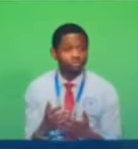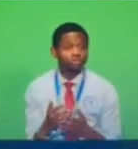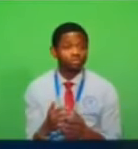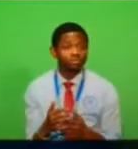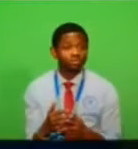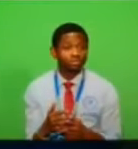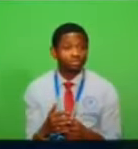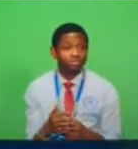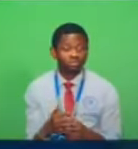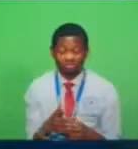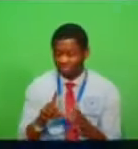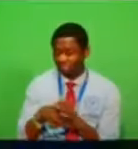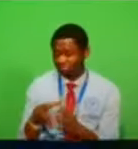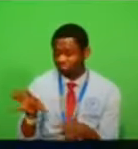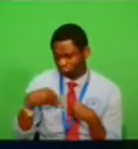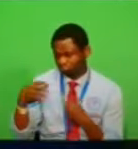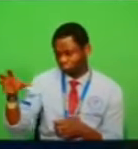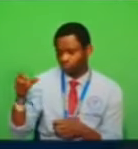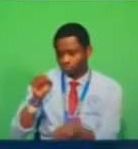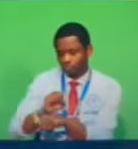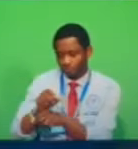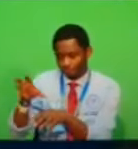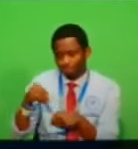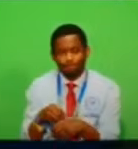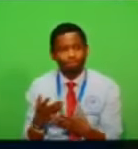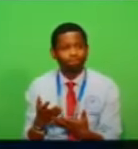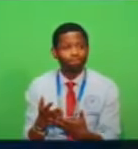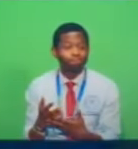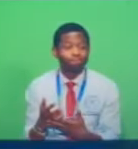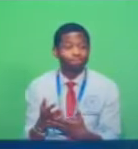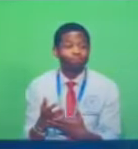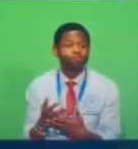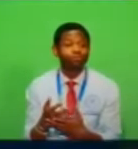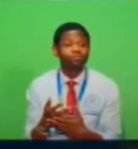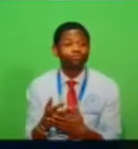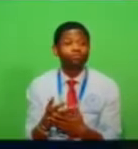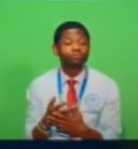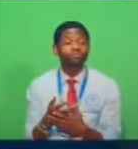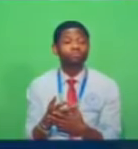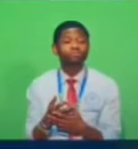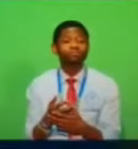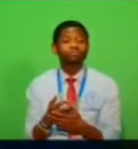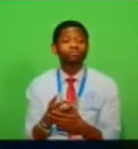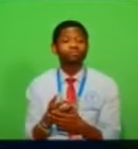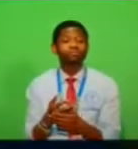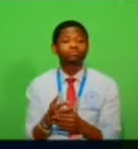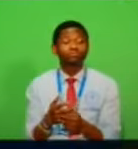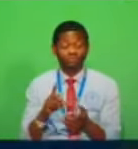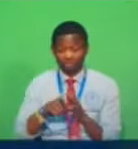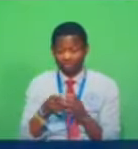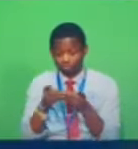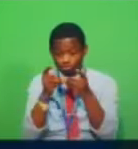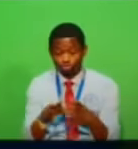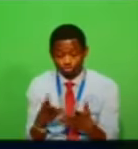I say this because I stepped into the breach when I didn't know that I was capable. And then the hiring director,